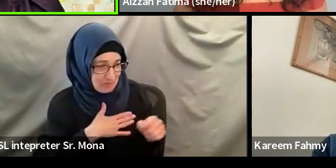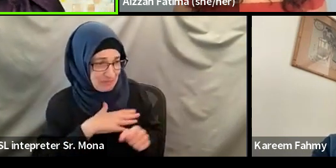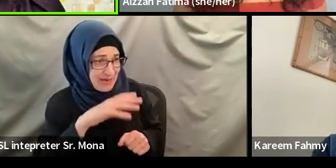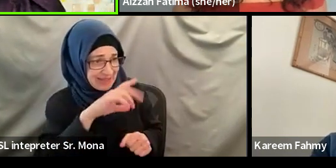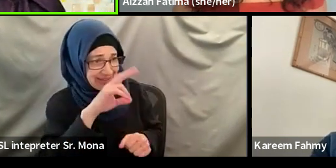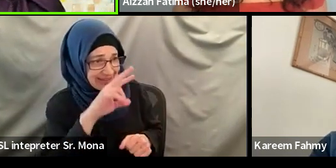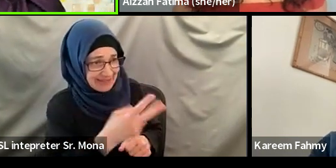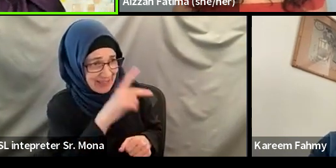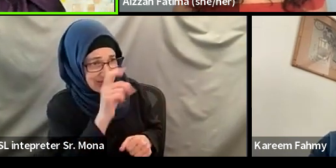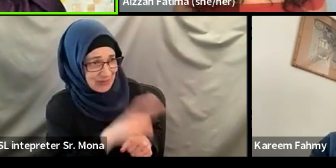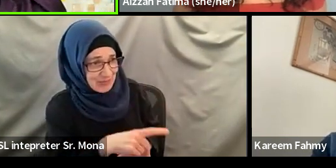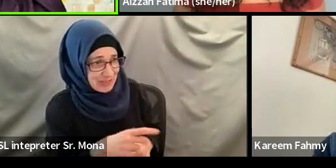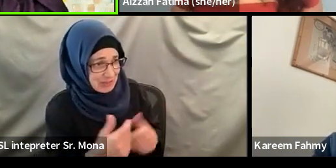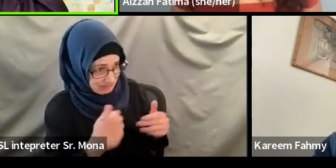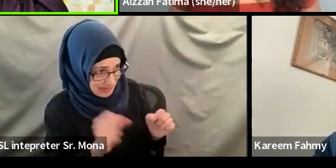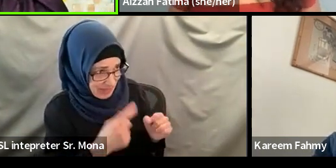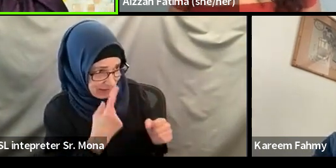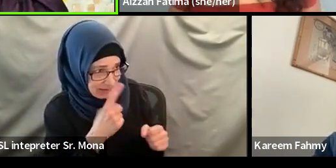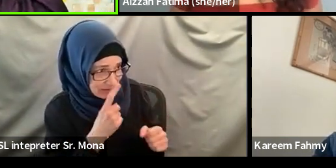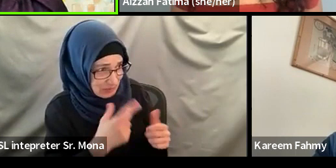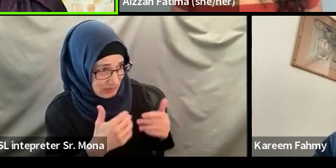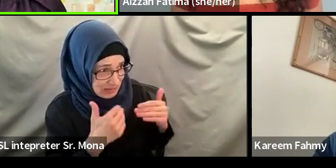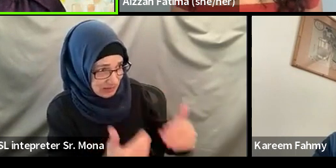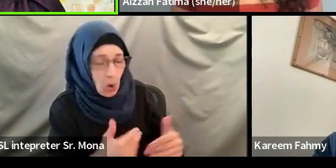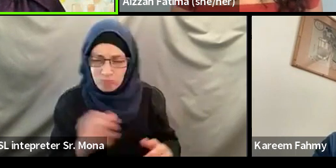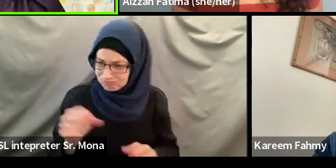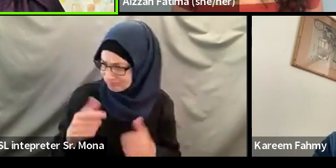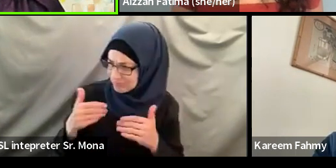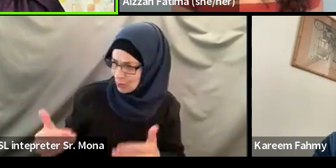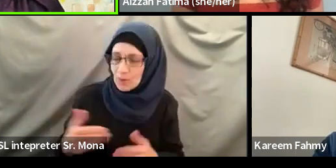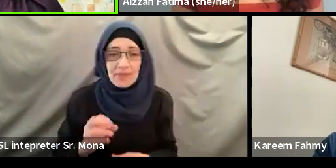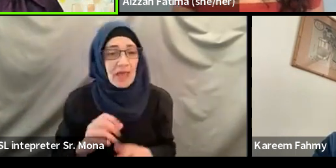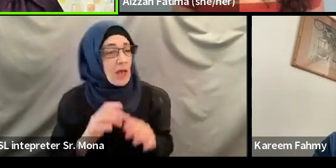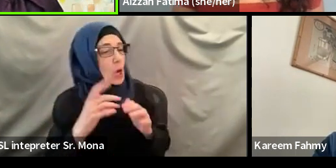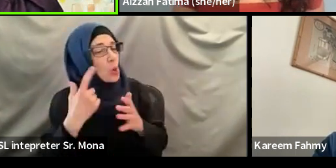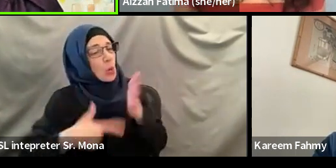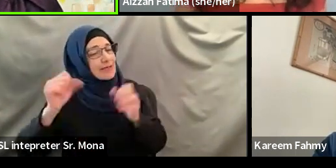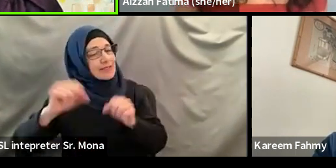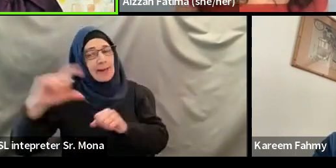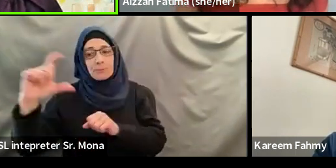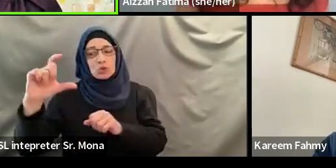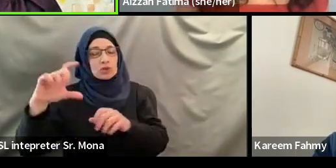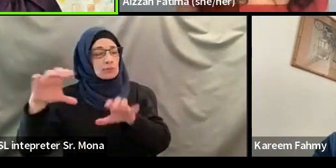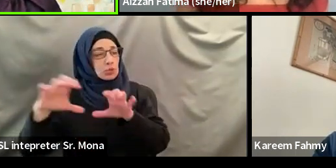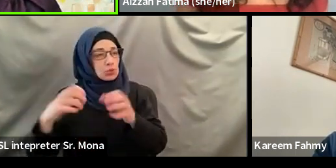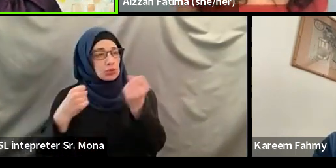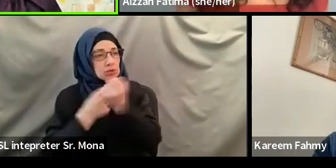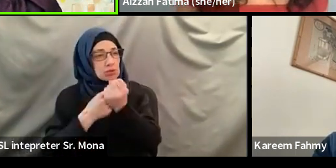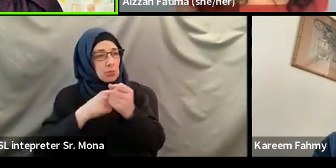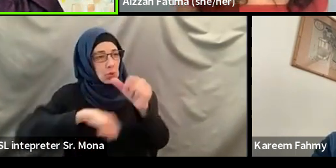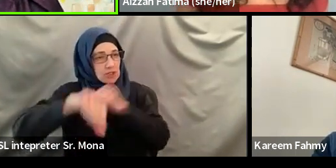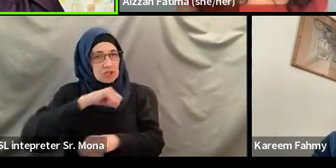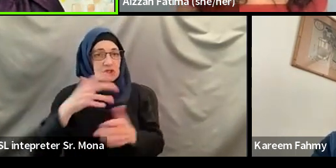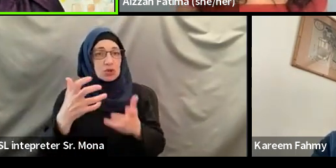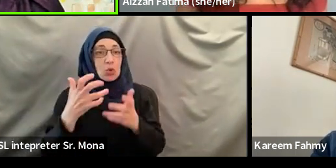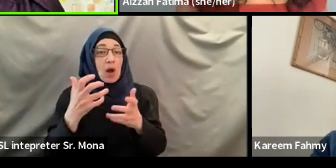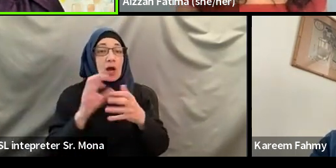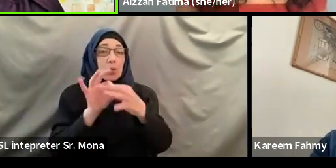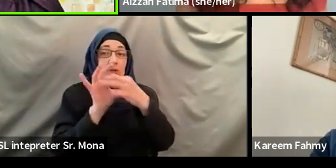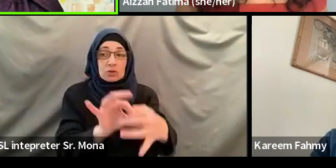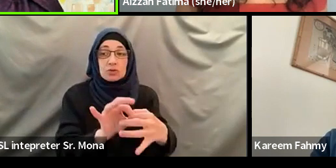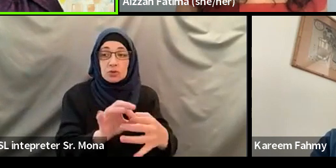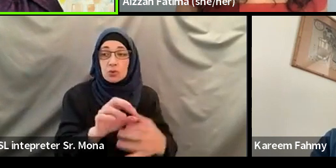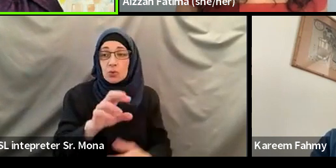So, yeah, absolutely. The question was, what can Muslims do to support each other? And I kind of wanted to echo back to what Rehana said